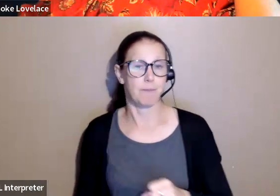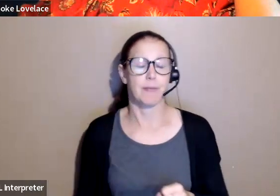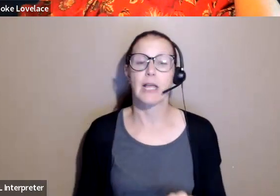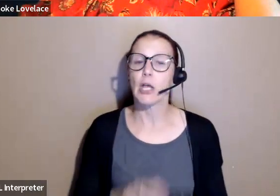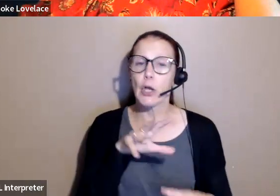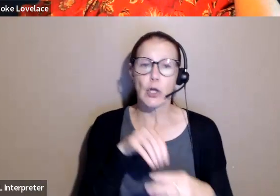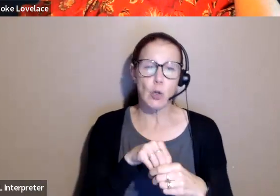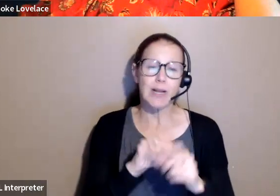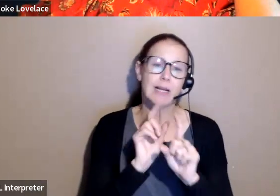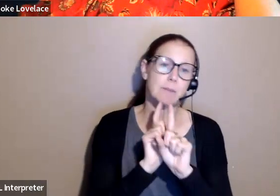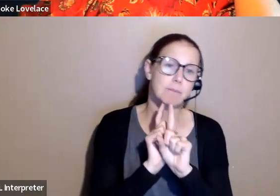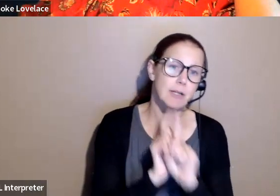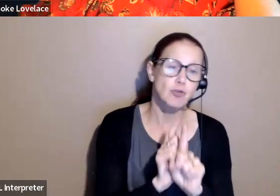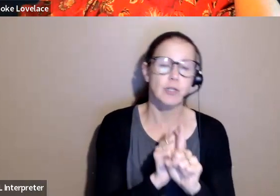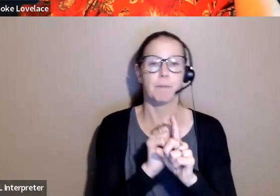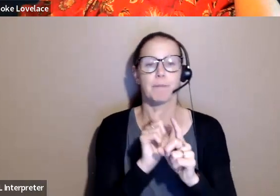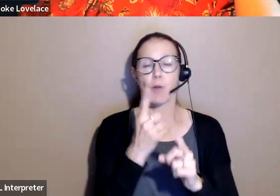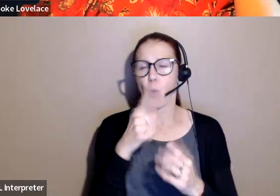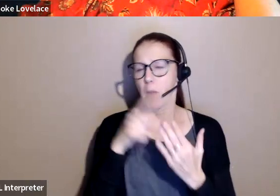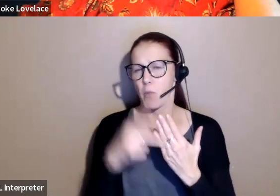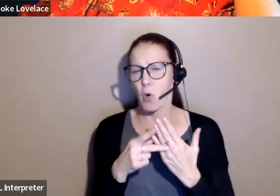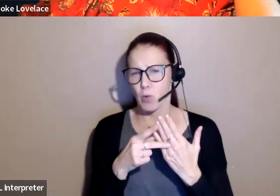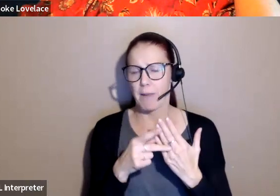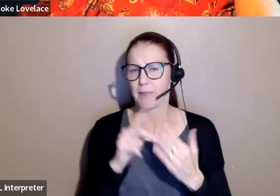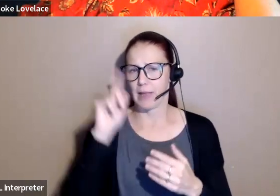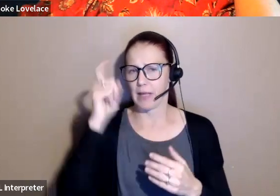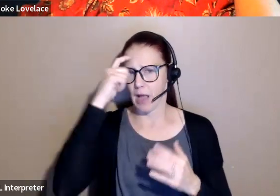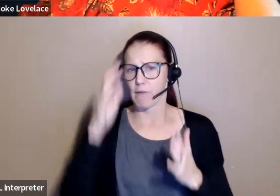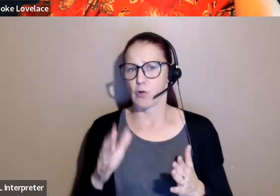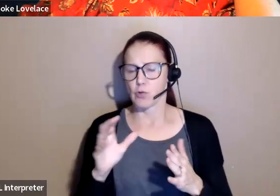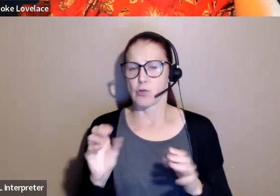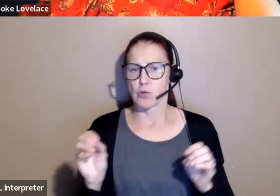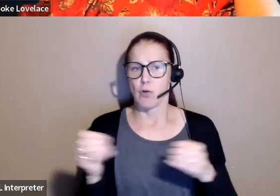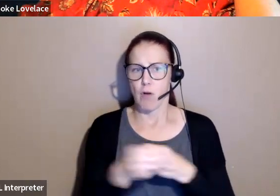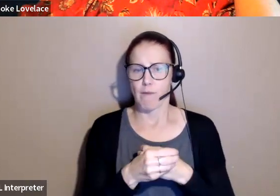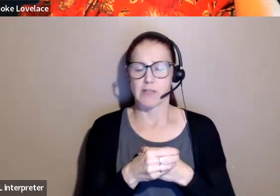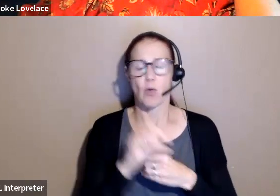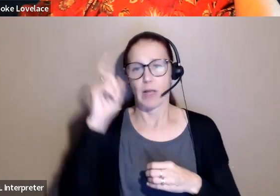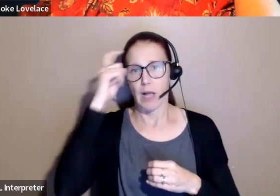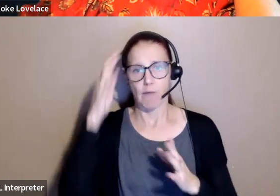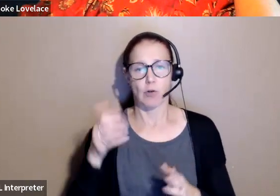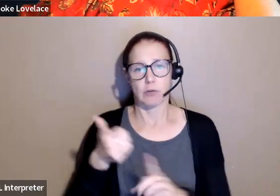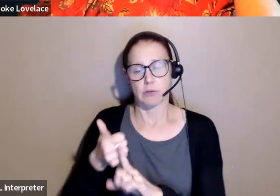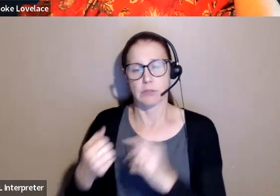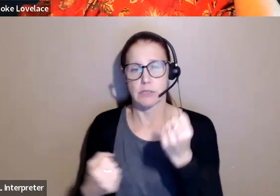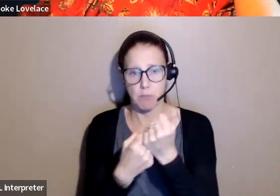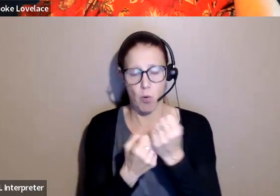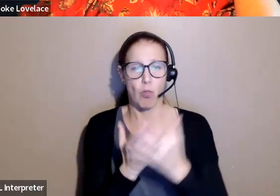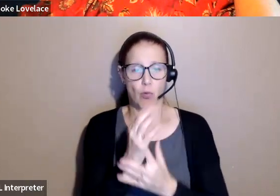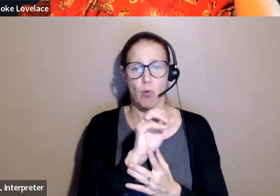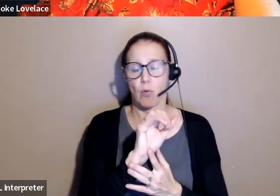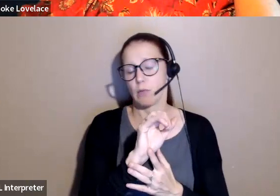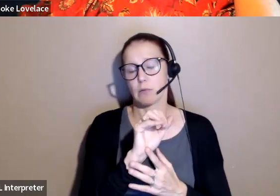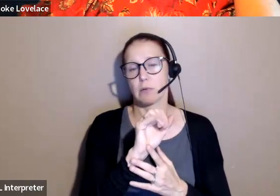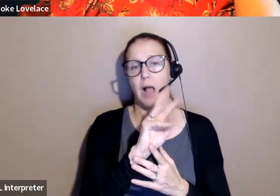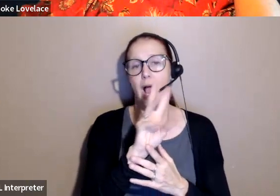includes apprenticeships. There's a program that the governor's office the governor is supporting through Iowa Workforce